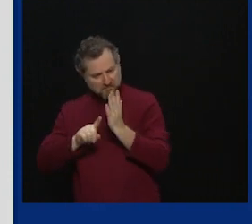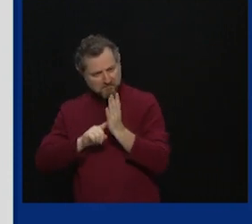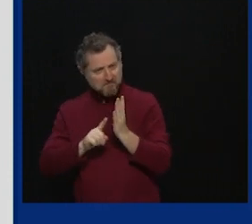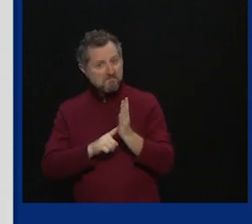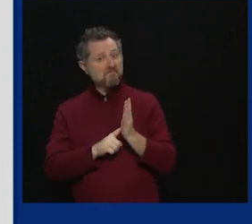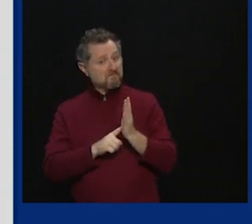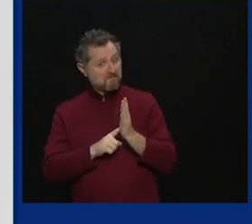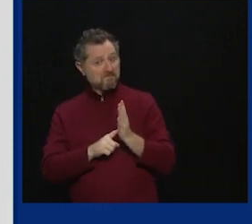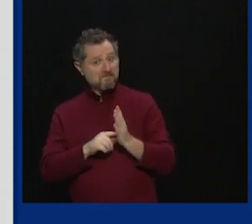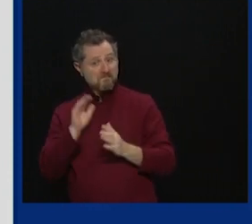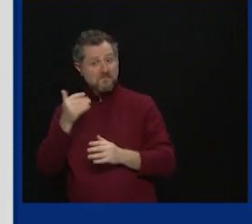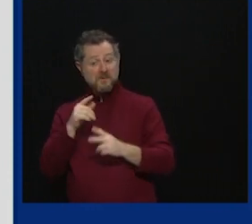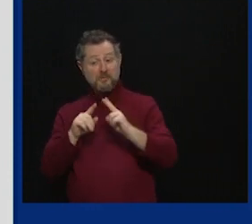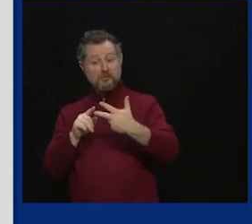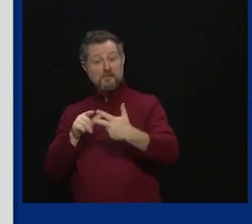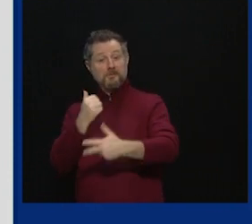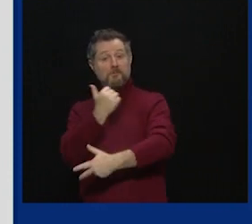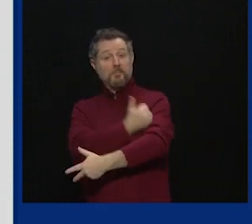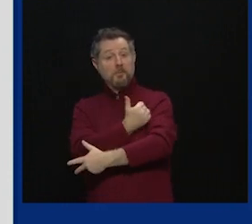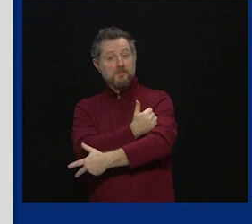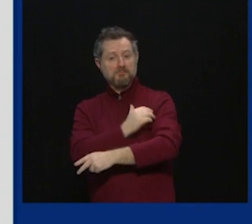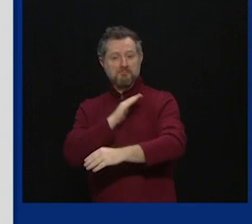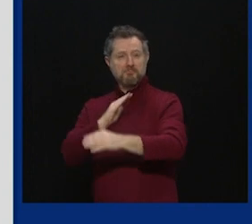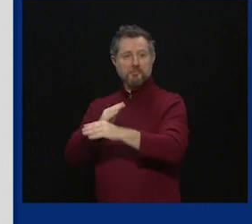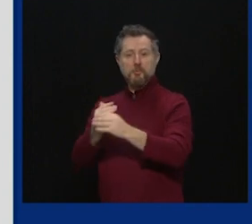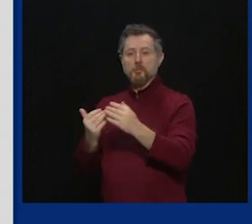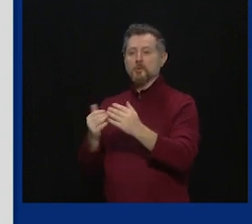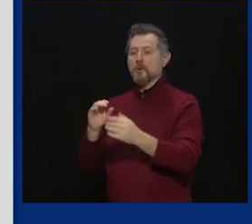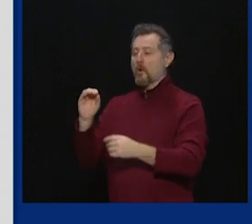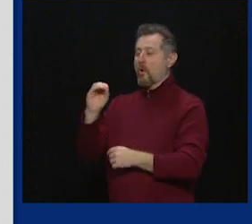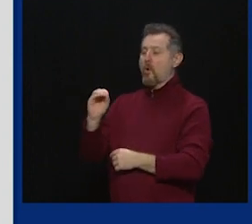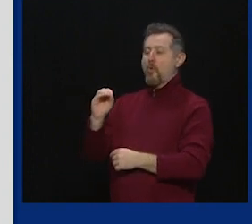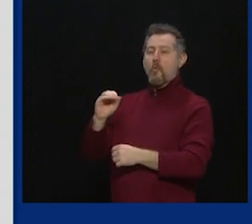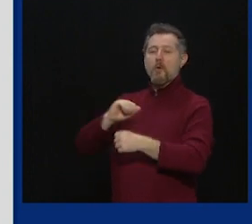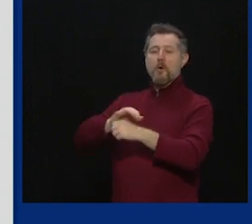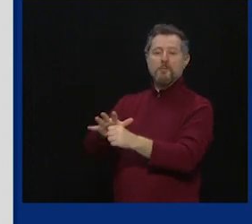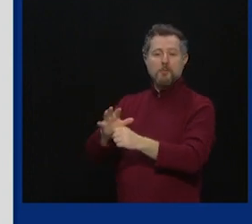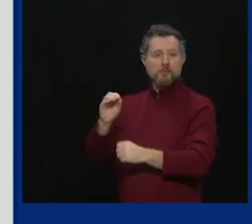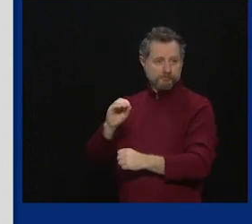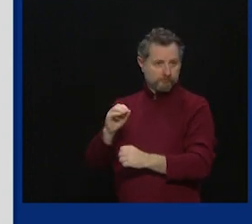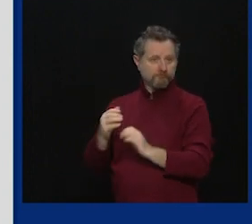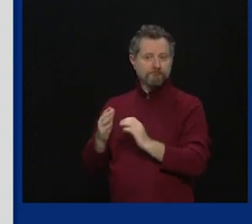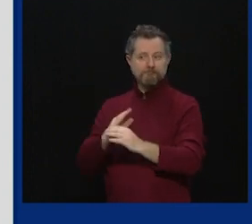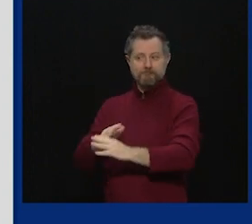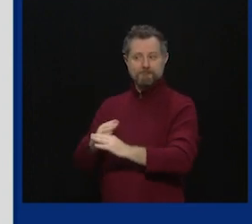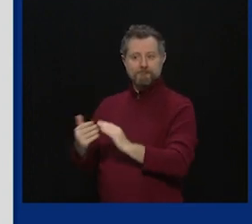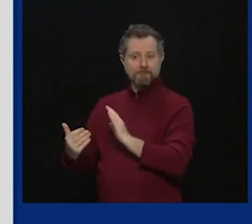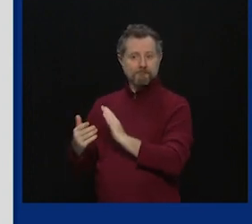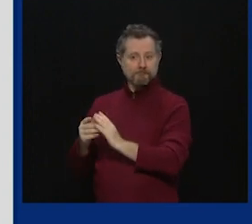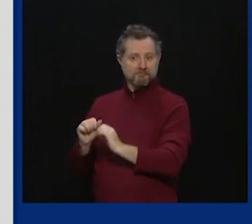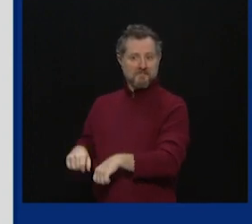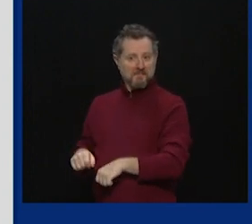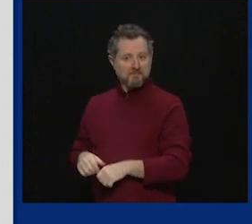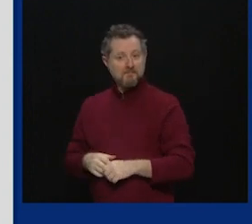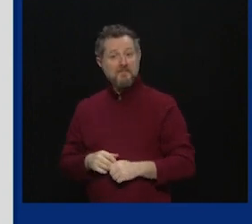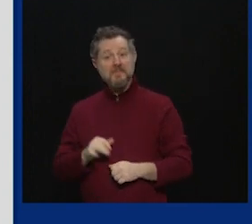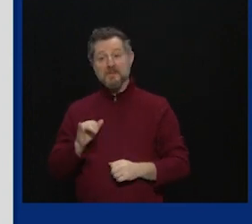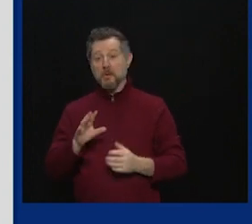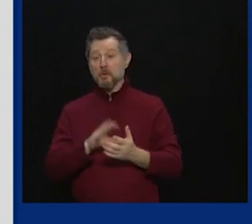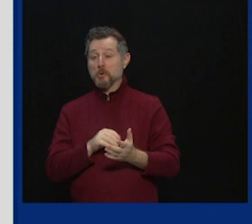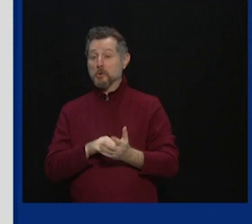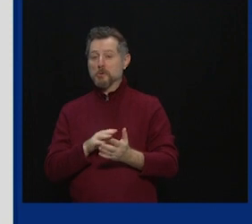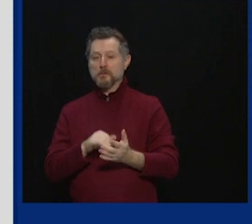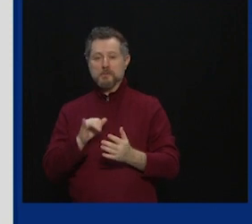about 38 cases in the state of New York right now, and if that changes during this event, I'll let you know. But we're still learning about this variant, and I